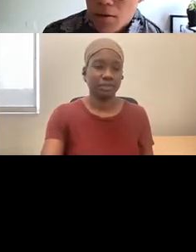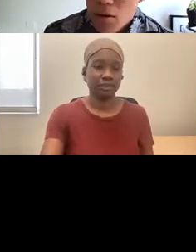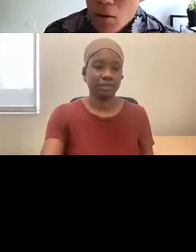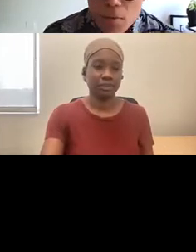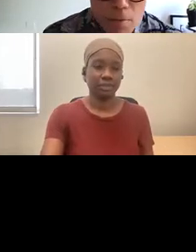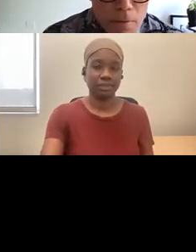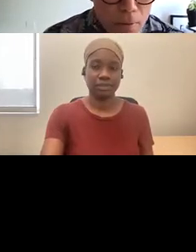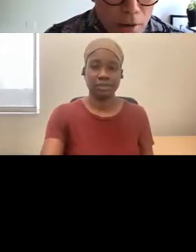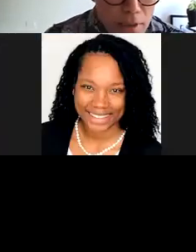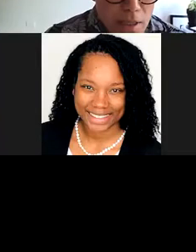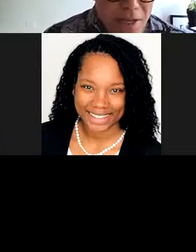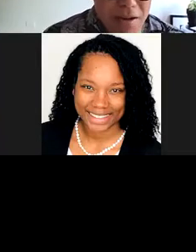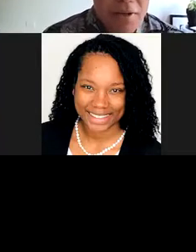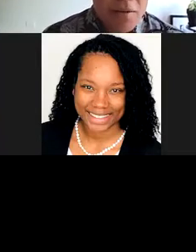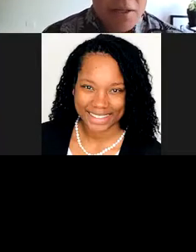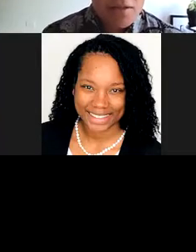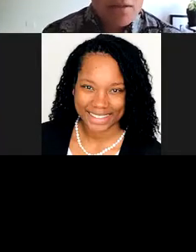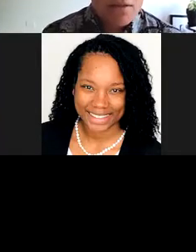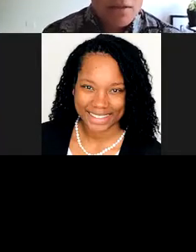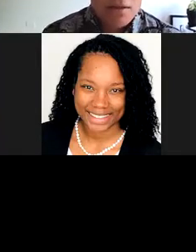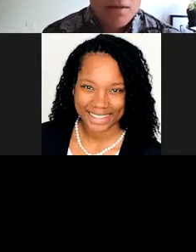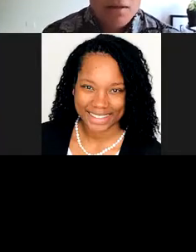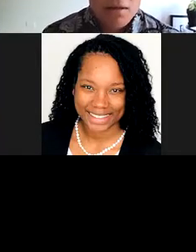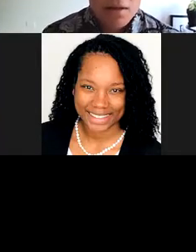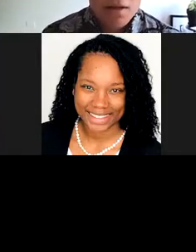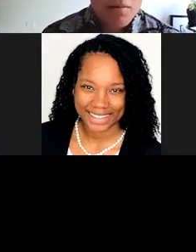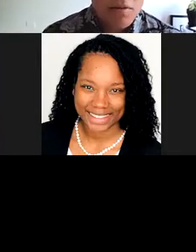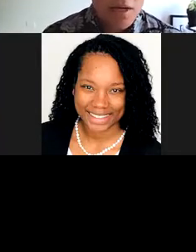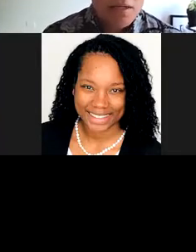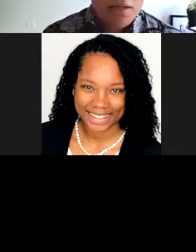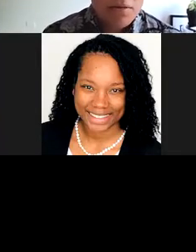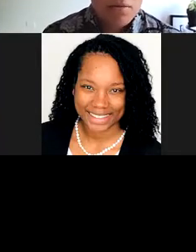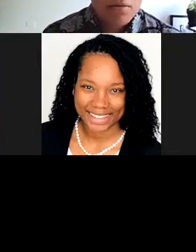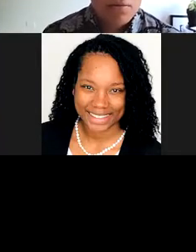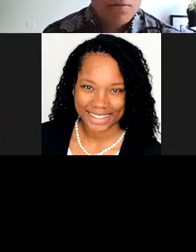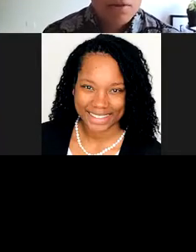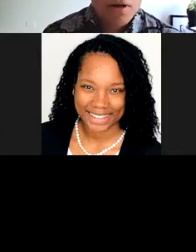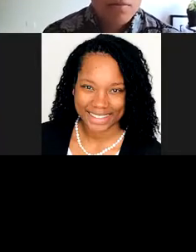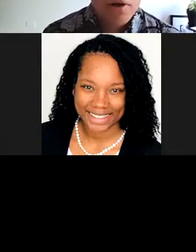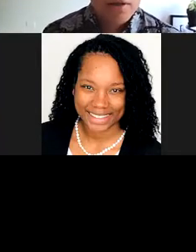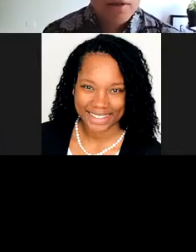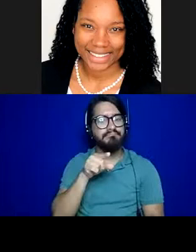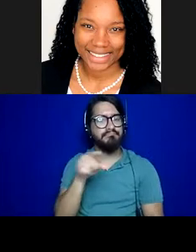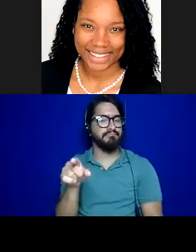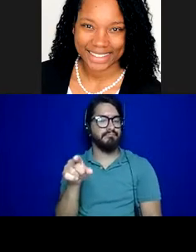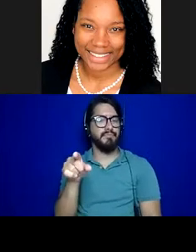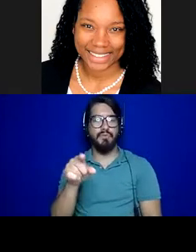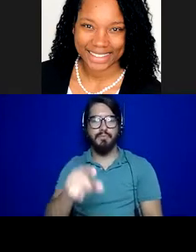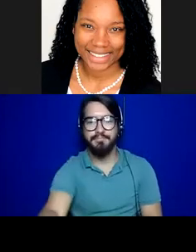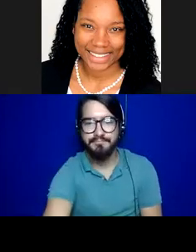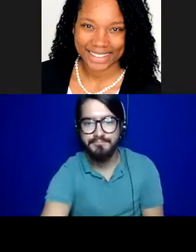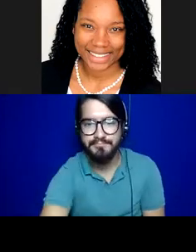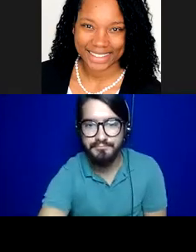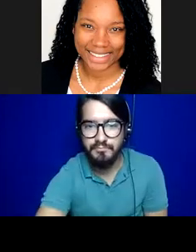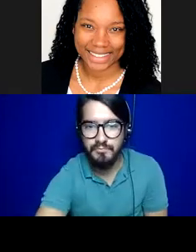All right. Does anybody have any questions? It could be related to directly to things we talked about or